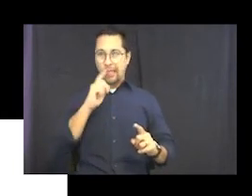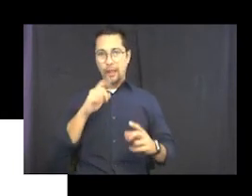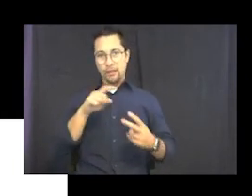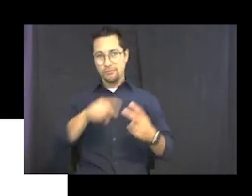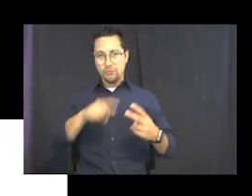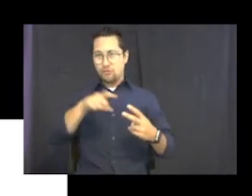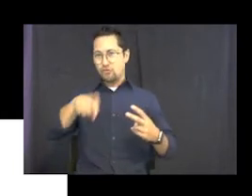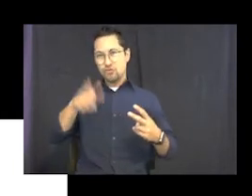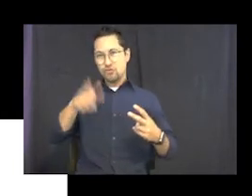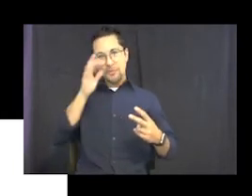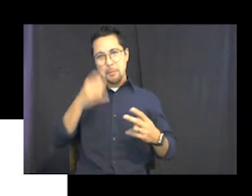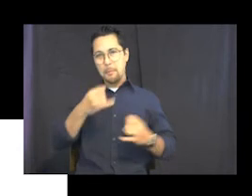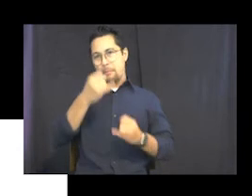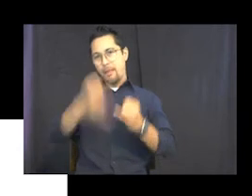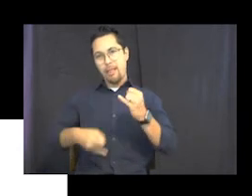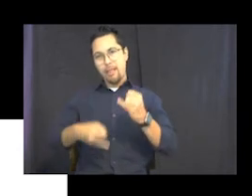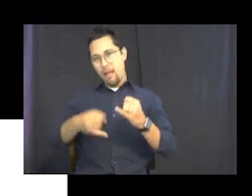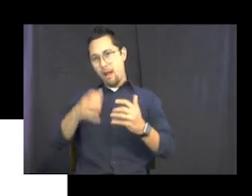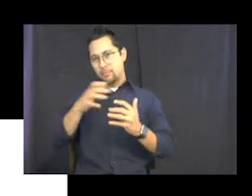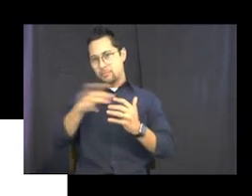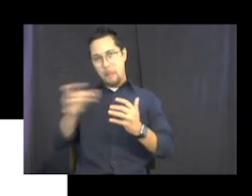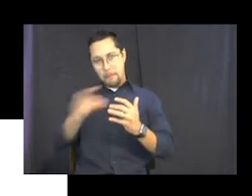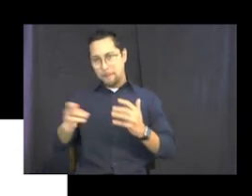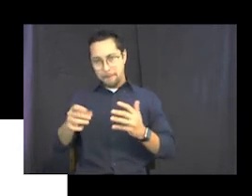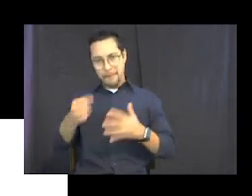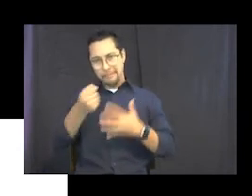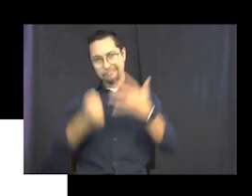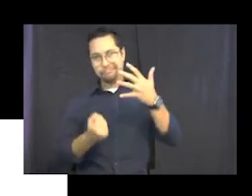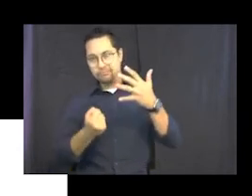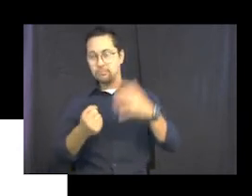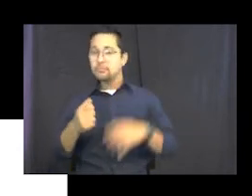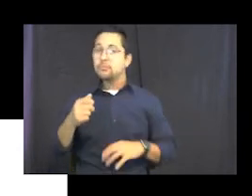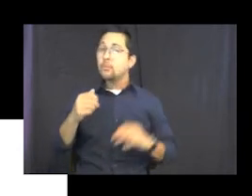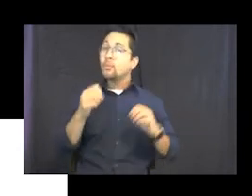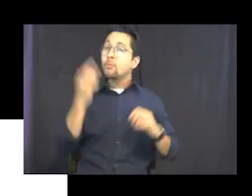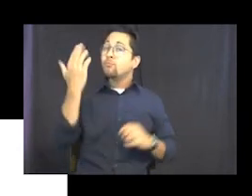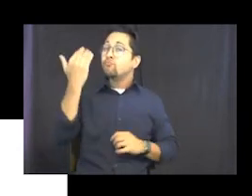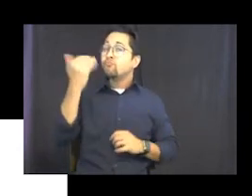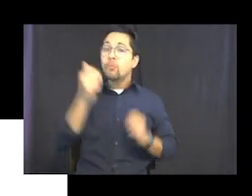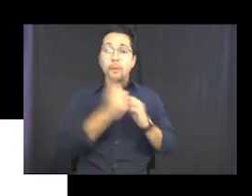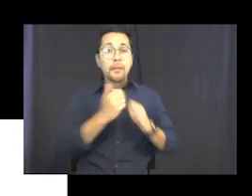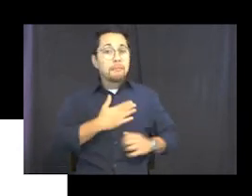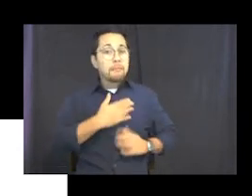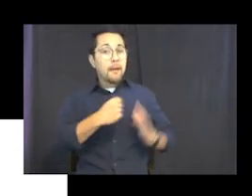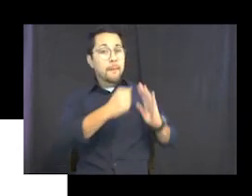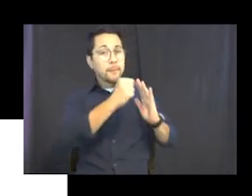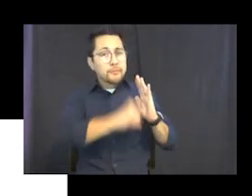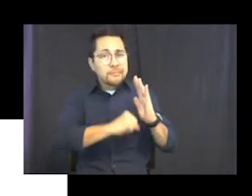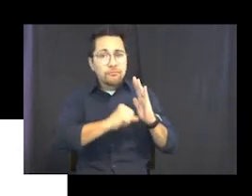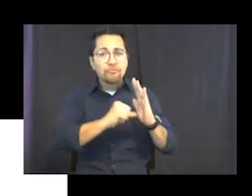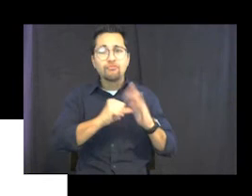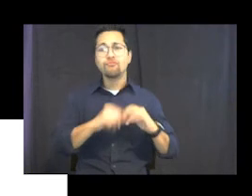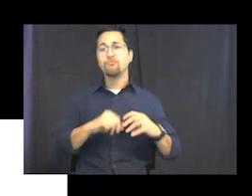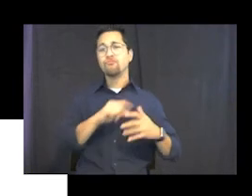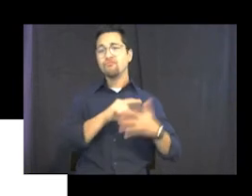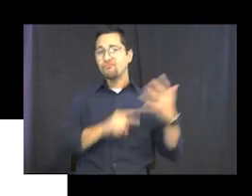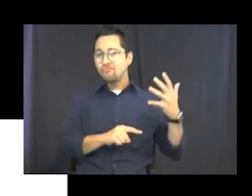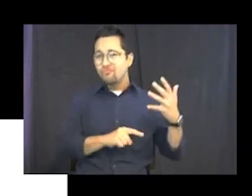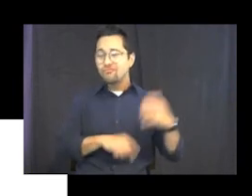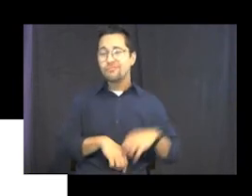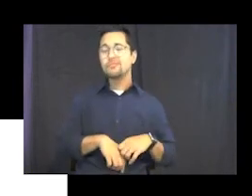resort. And through all of the procedures I've had, and through going